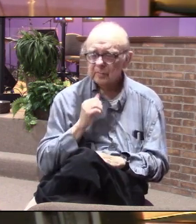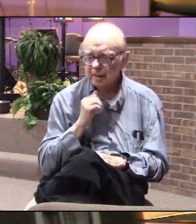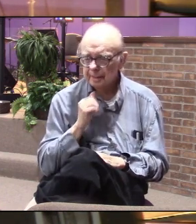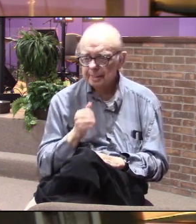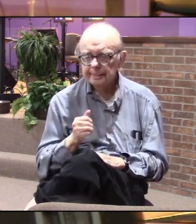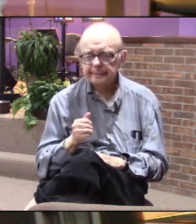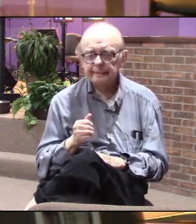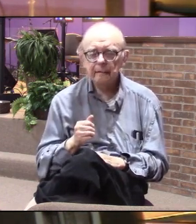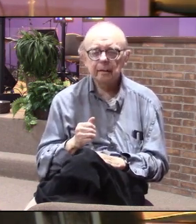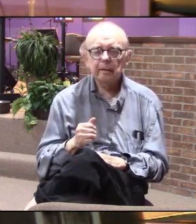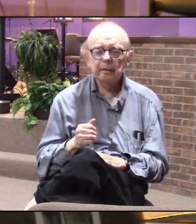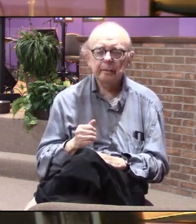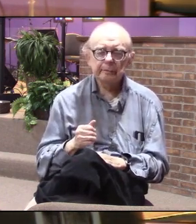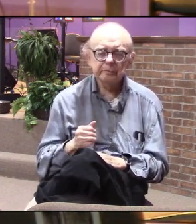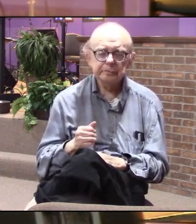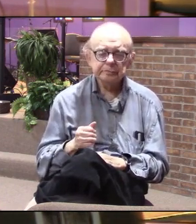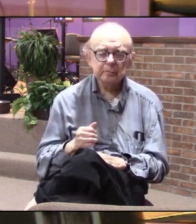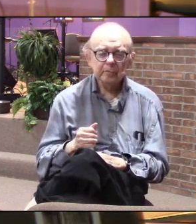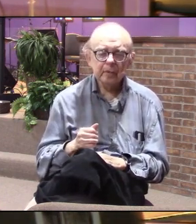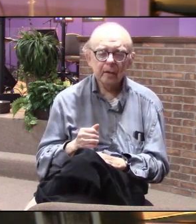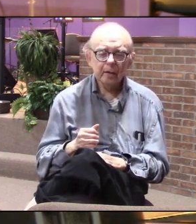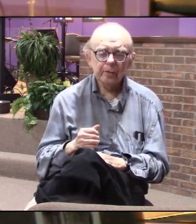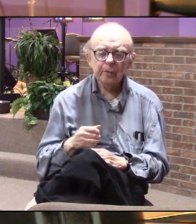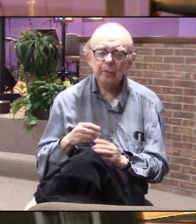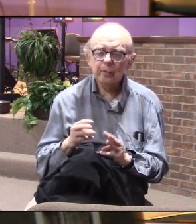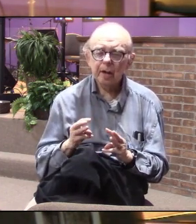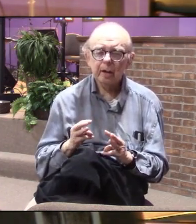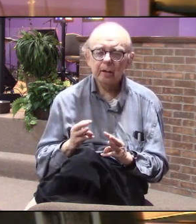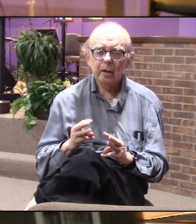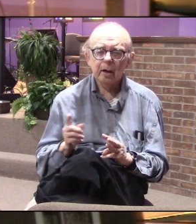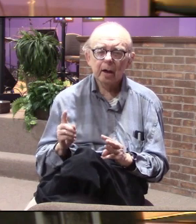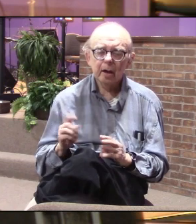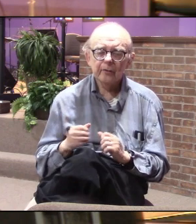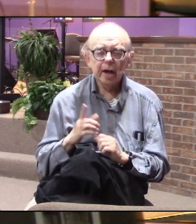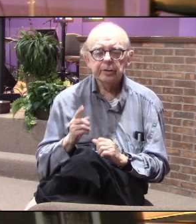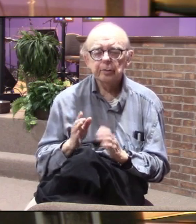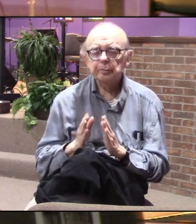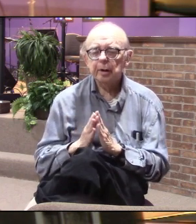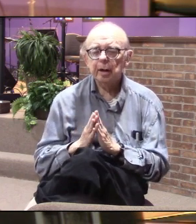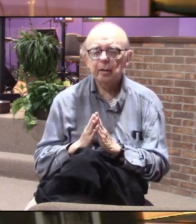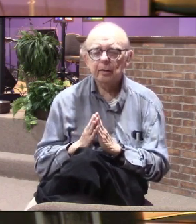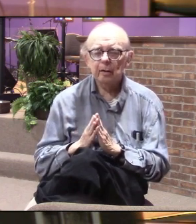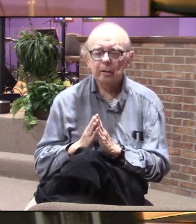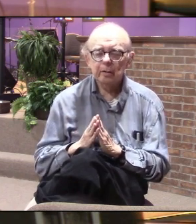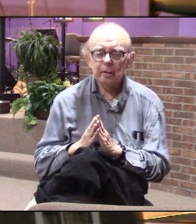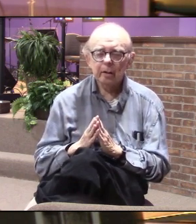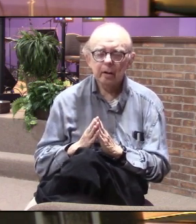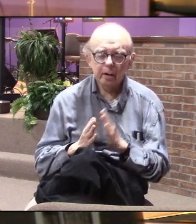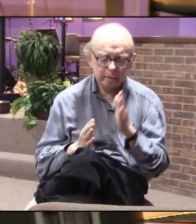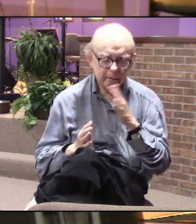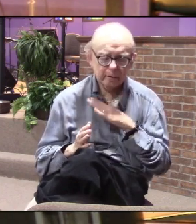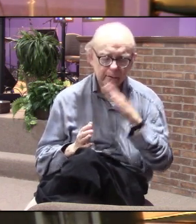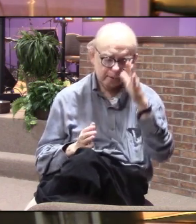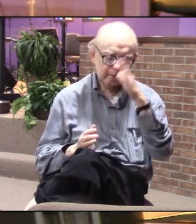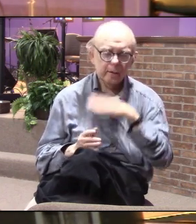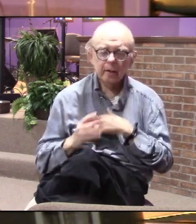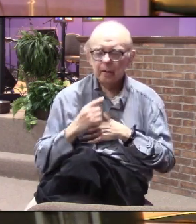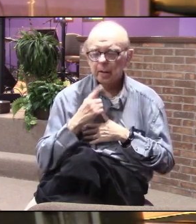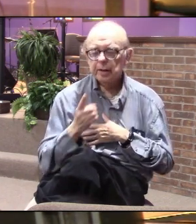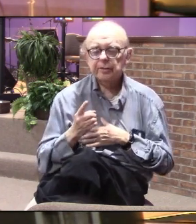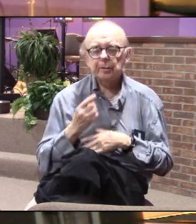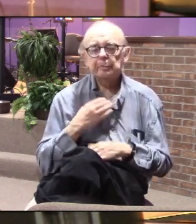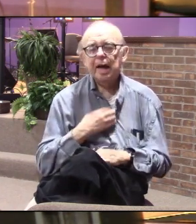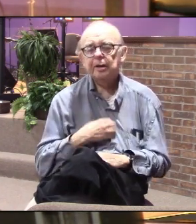the position or the posture of how you pray, ladies and gentlemen. It is the